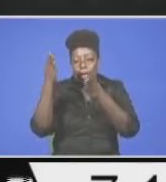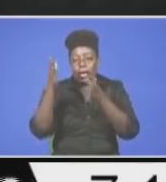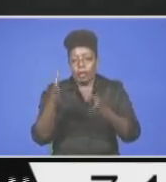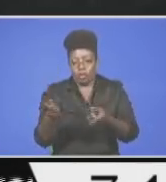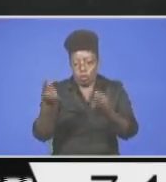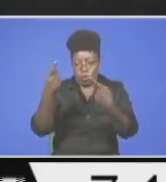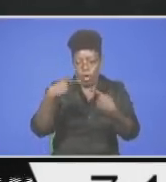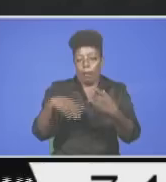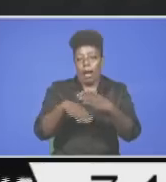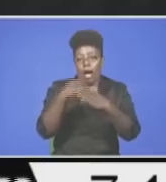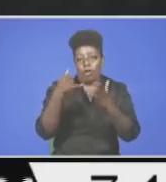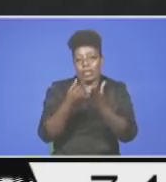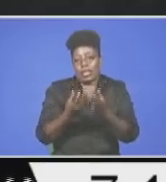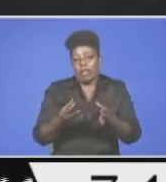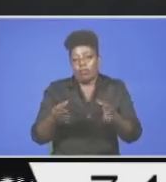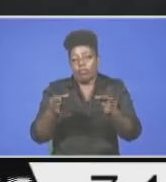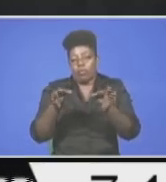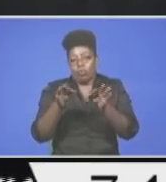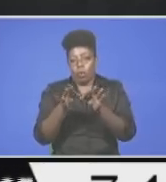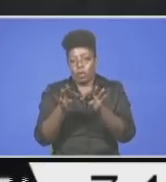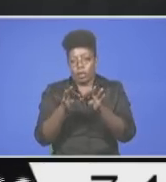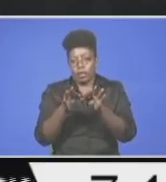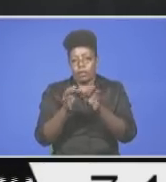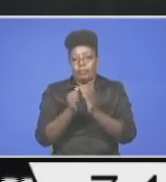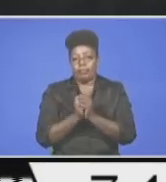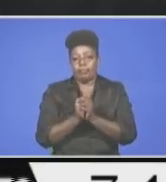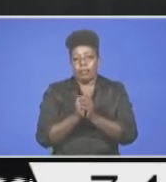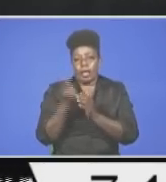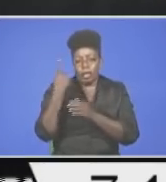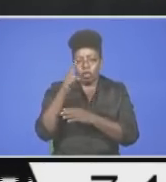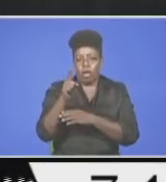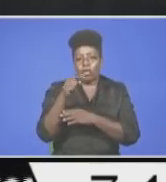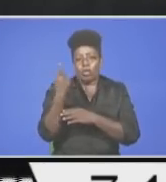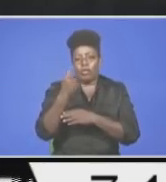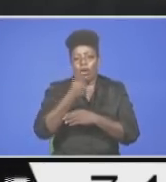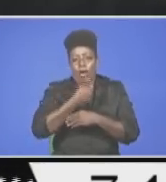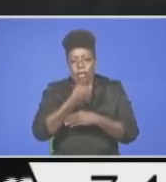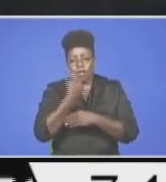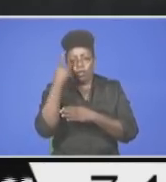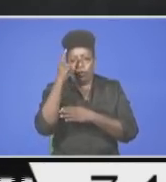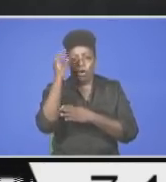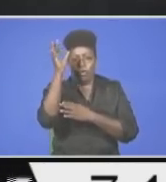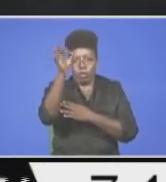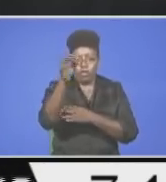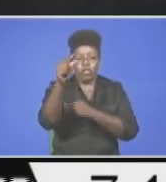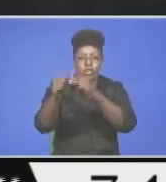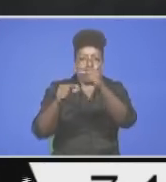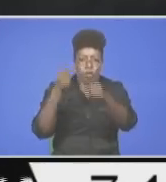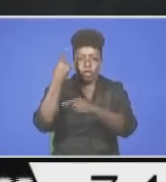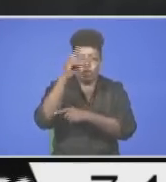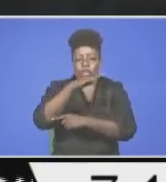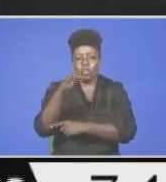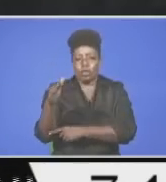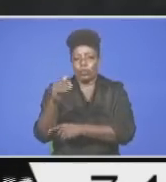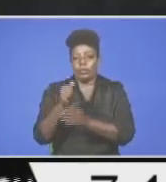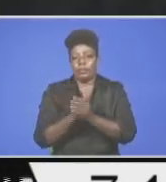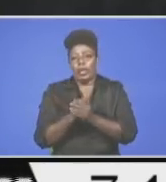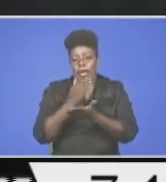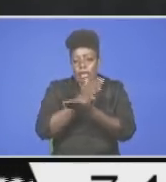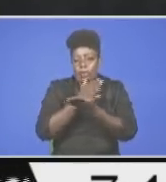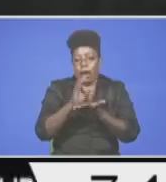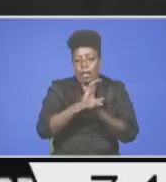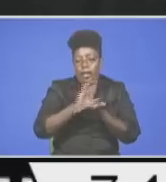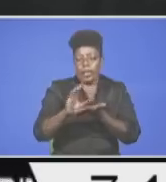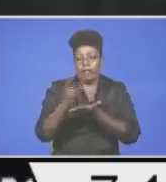is a very important initiative, not for ourselves, it's for the children. It's for future generations coming up. And this is a part of our